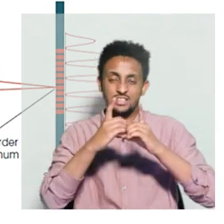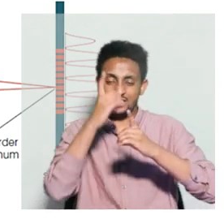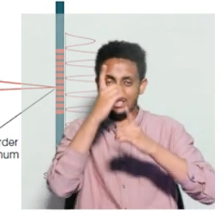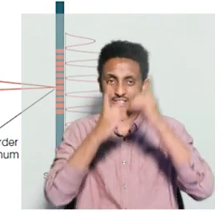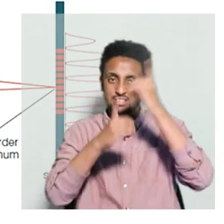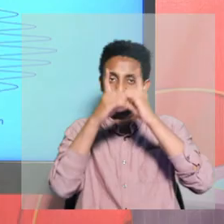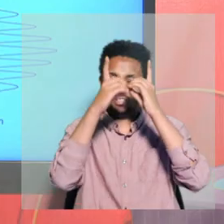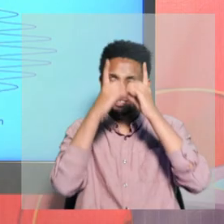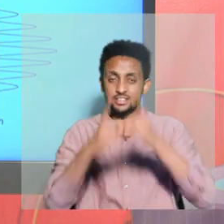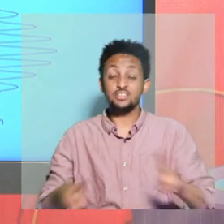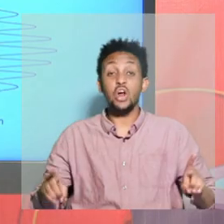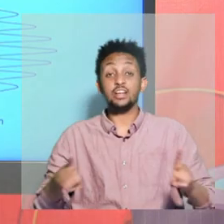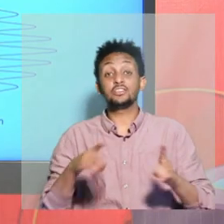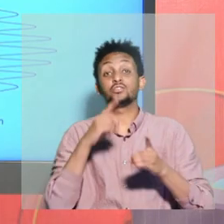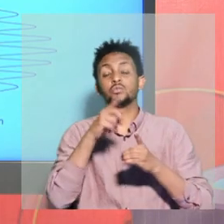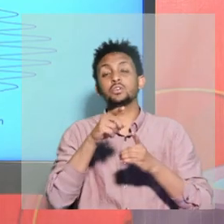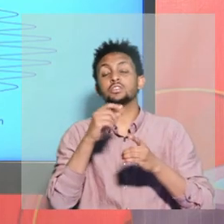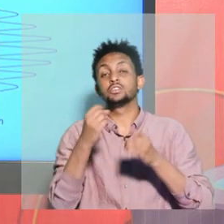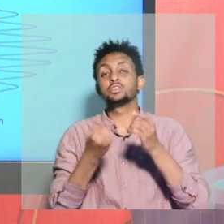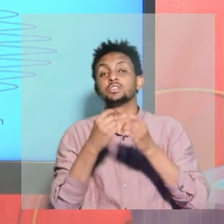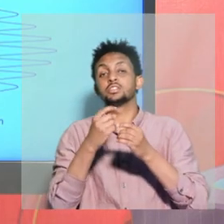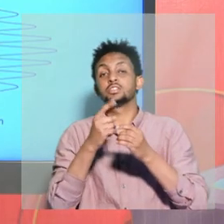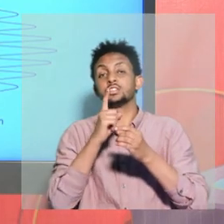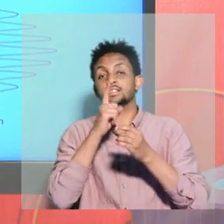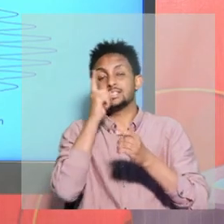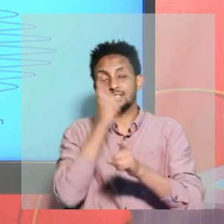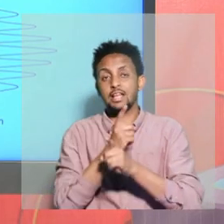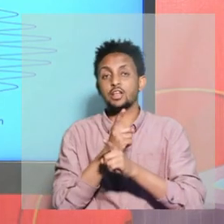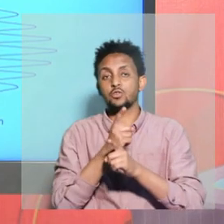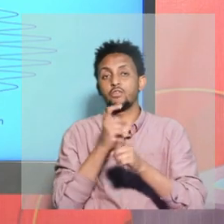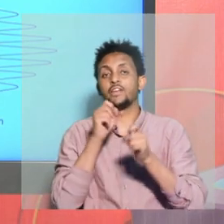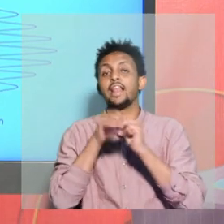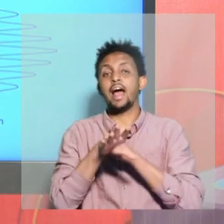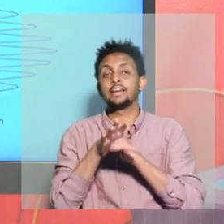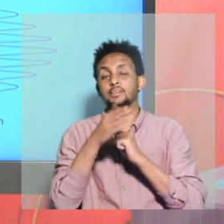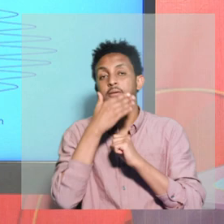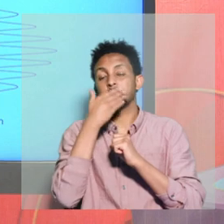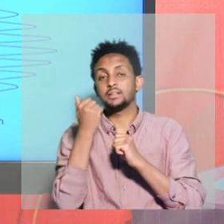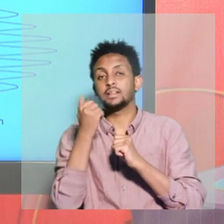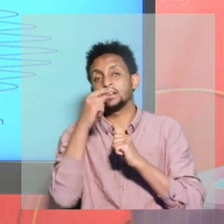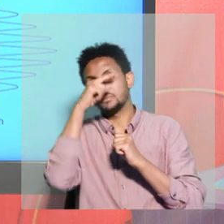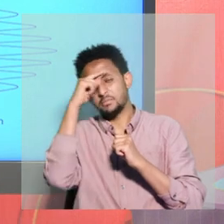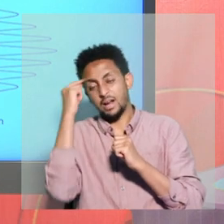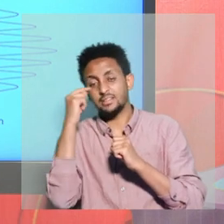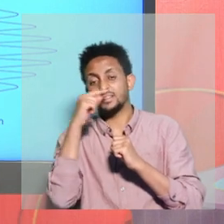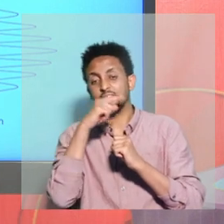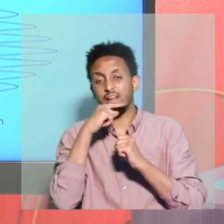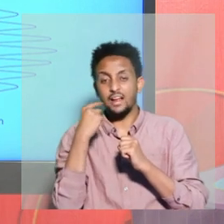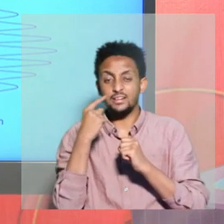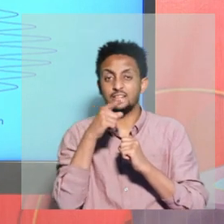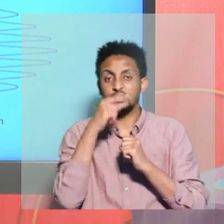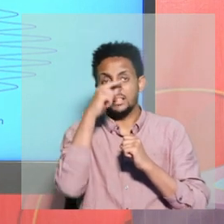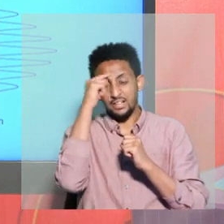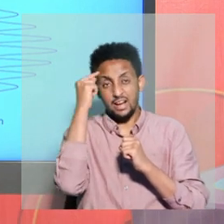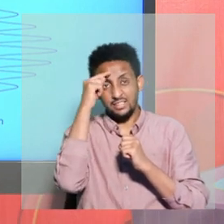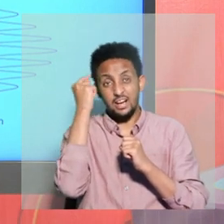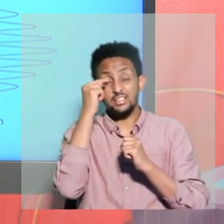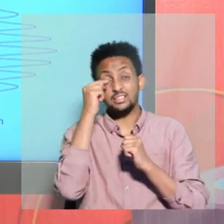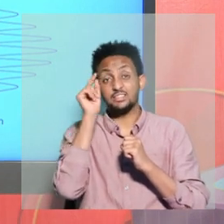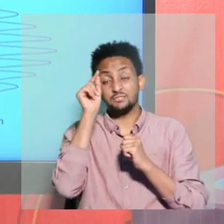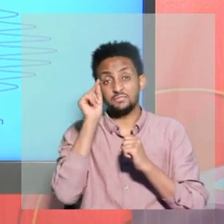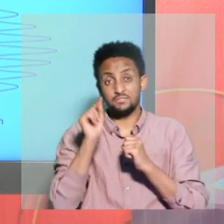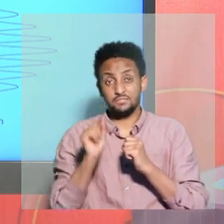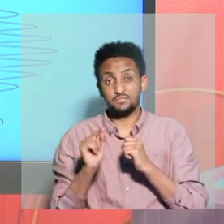an observation of a series of light patches. There will be a brighter, darker, and darker, a series of light patches.